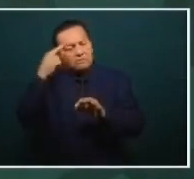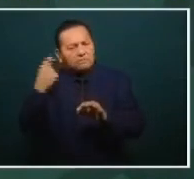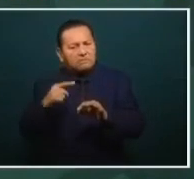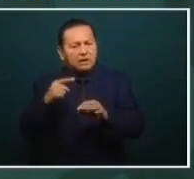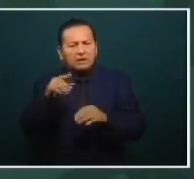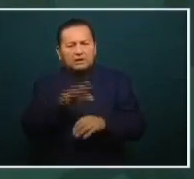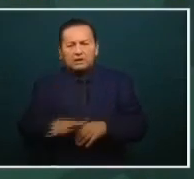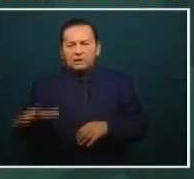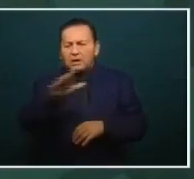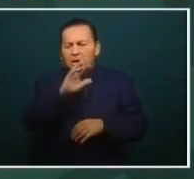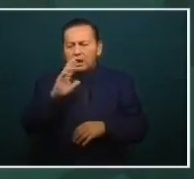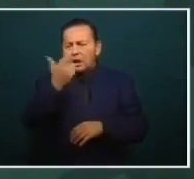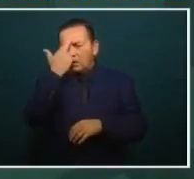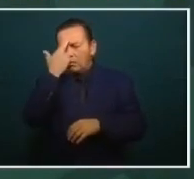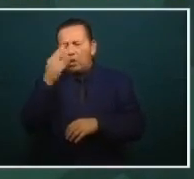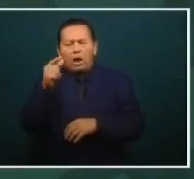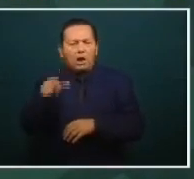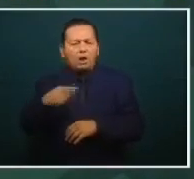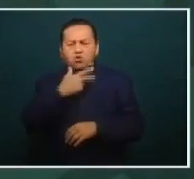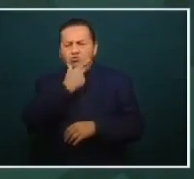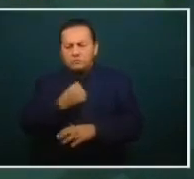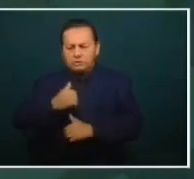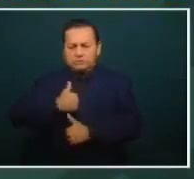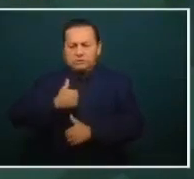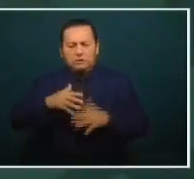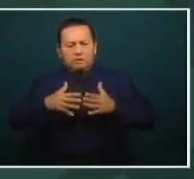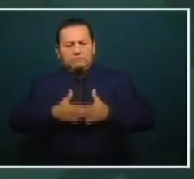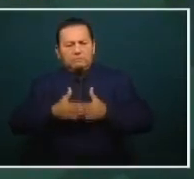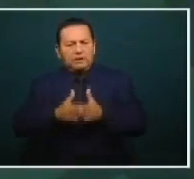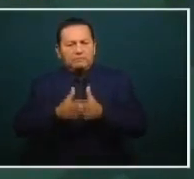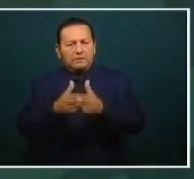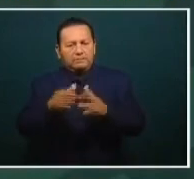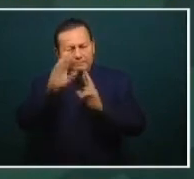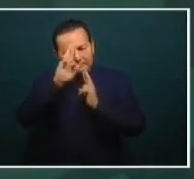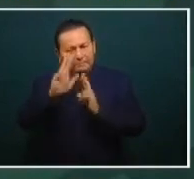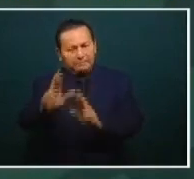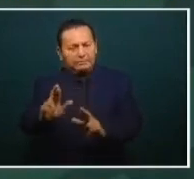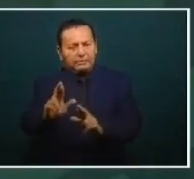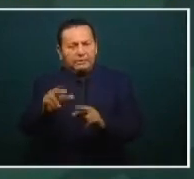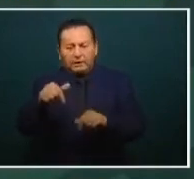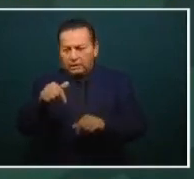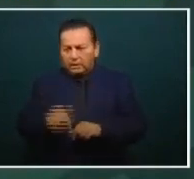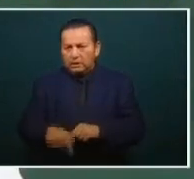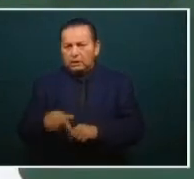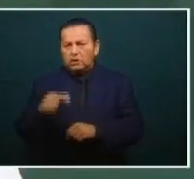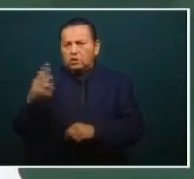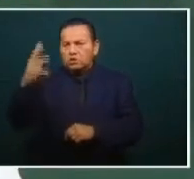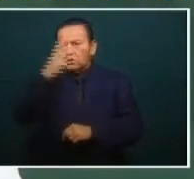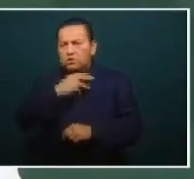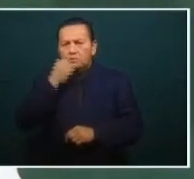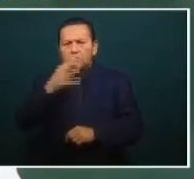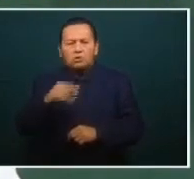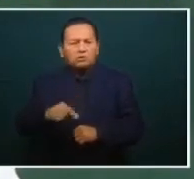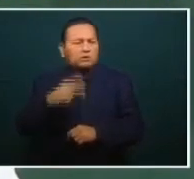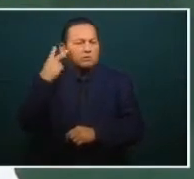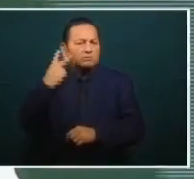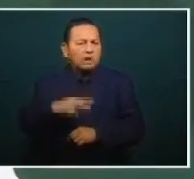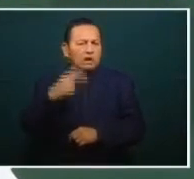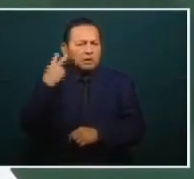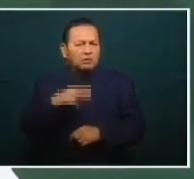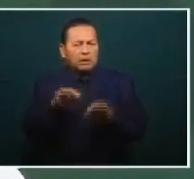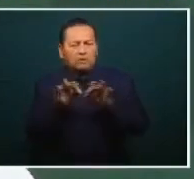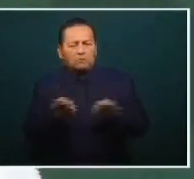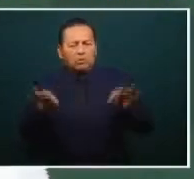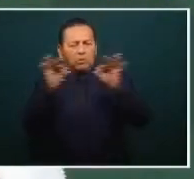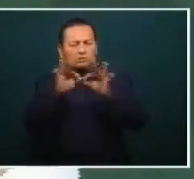conmemorar in order to commemorate the Marines aquí en este histórico puerto de Veracruz, here